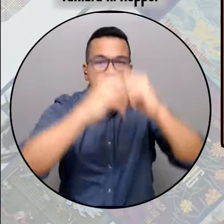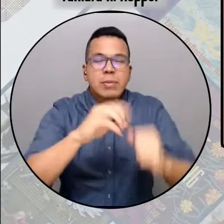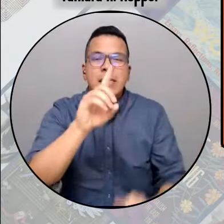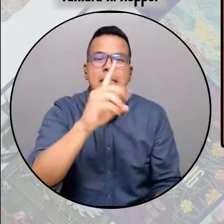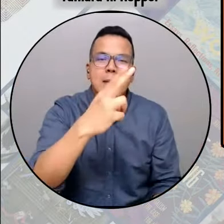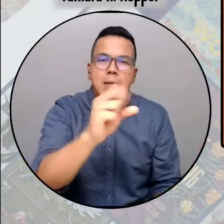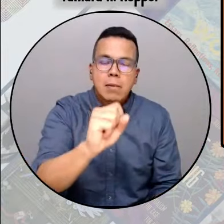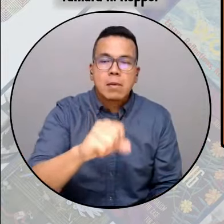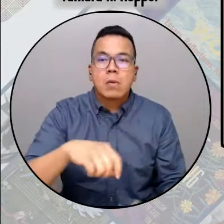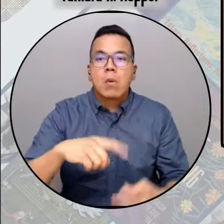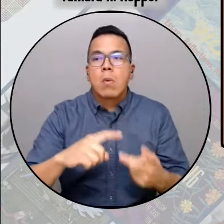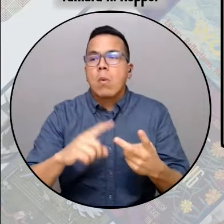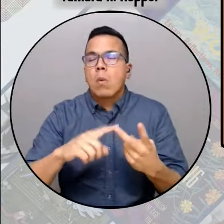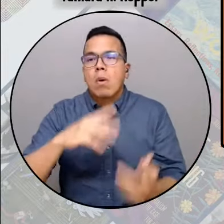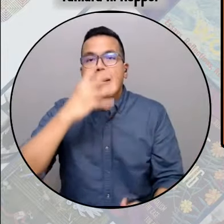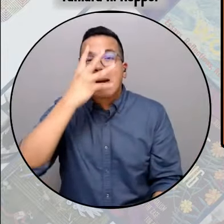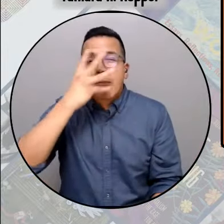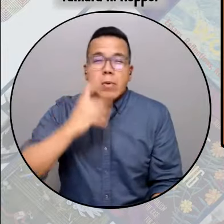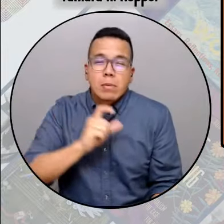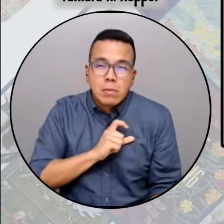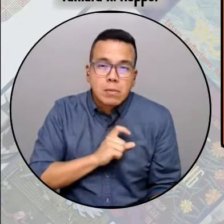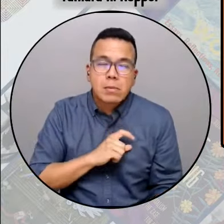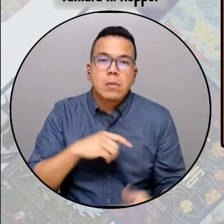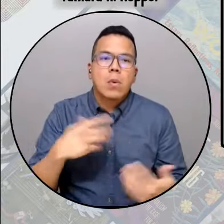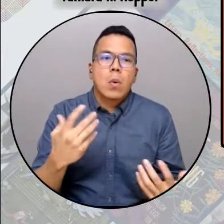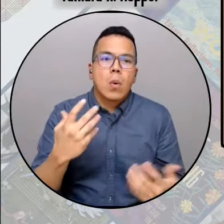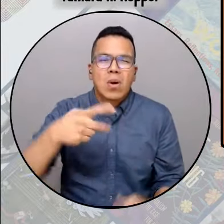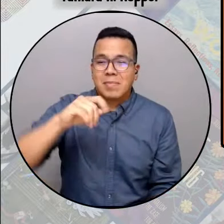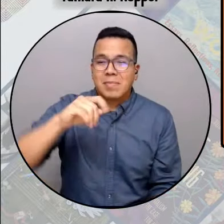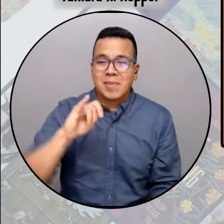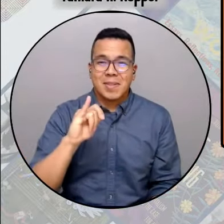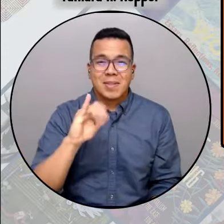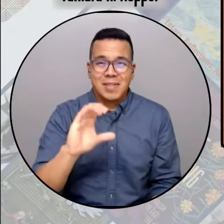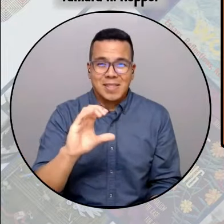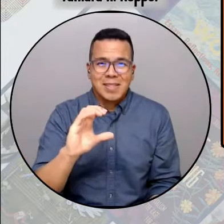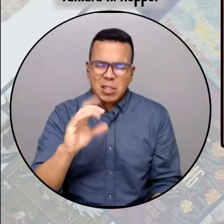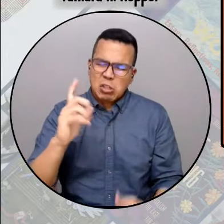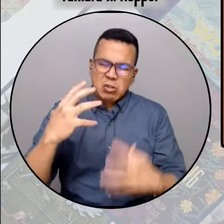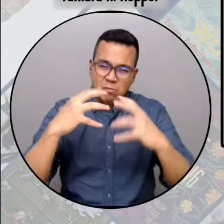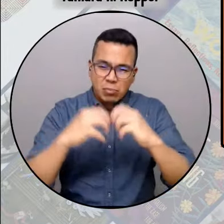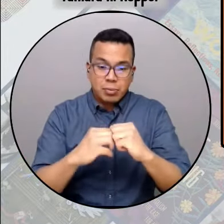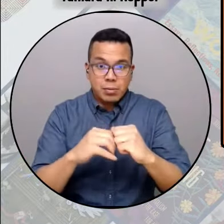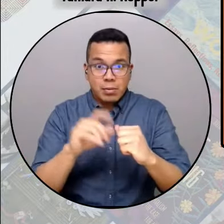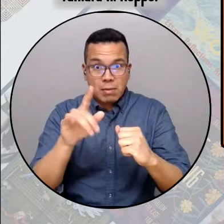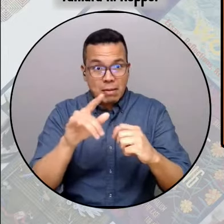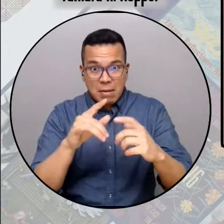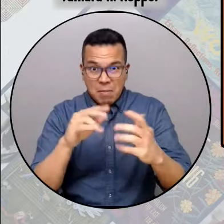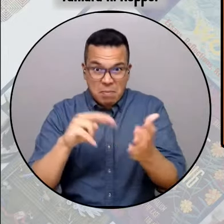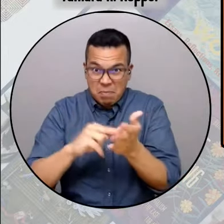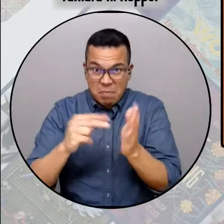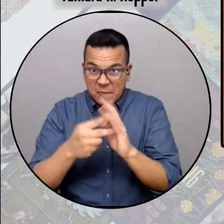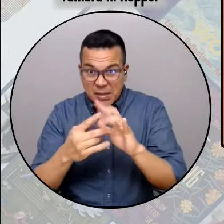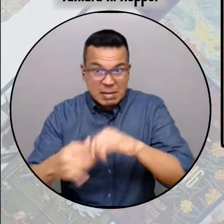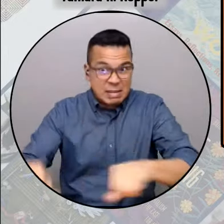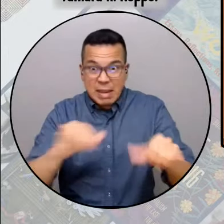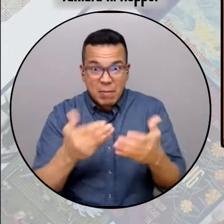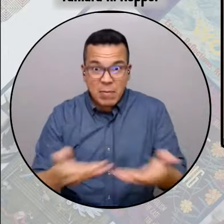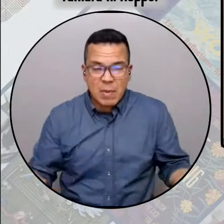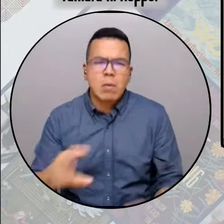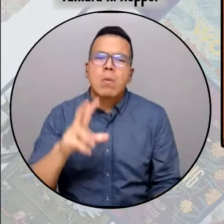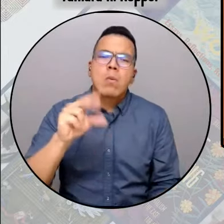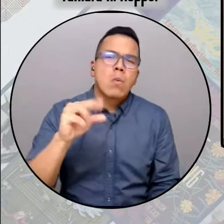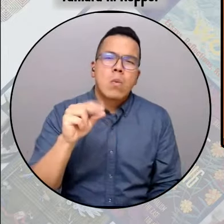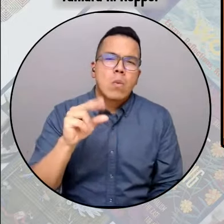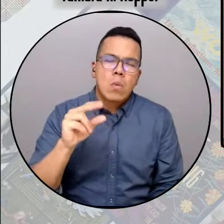enforcement, or let's abolish the prison industrial complex. These are not all the same demands. And that's something that we're going to be sorting out as we